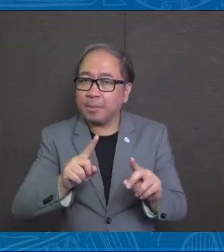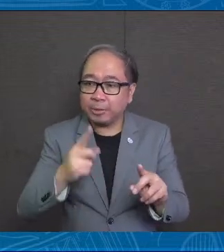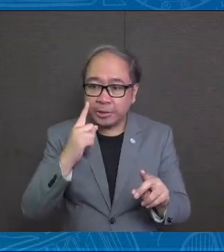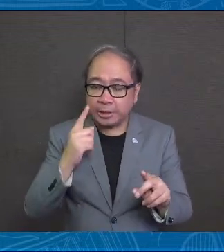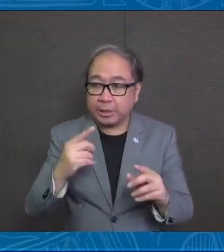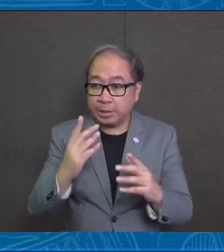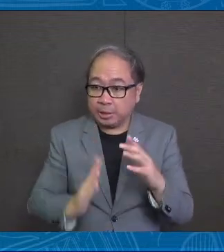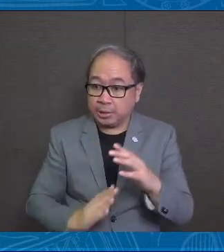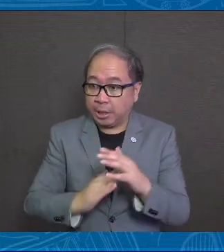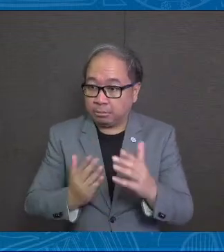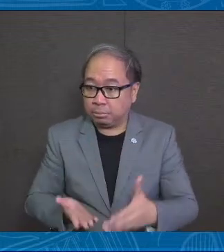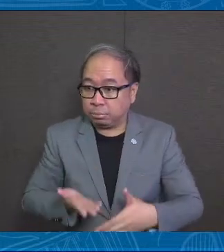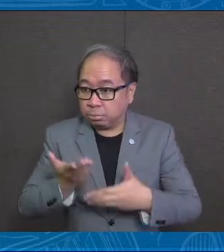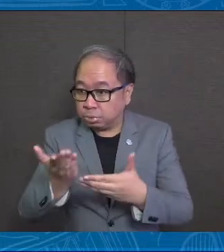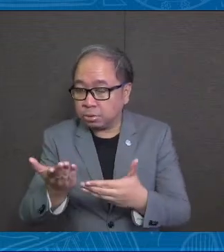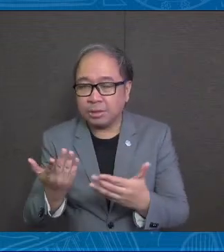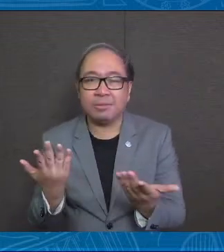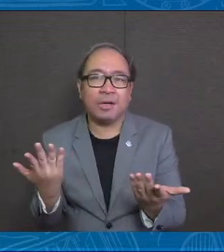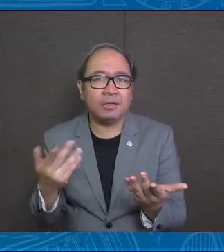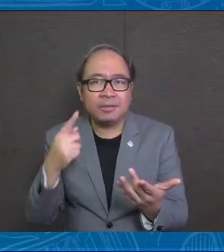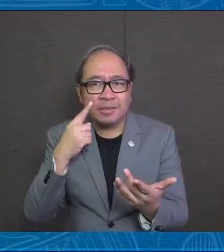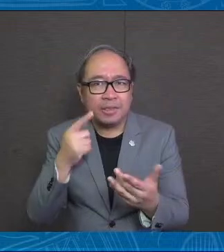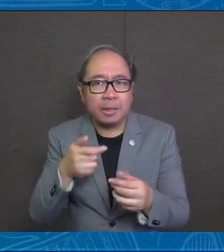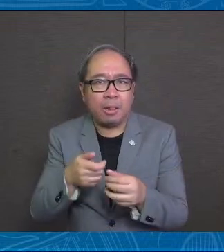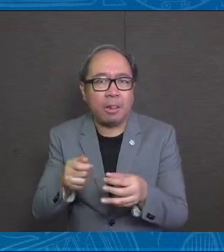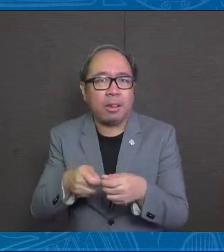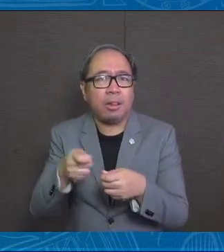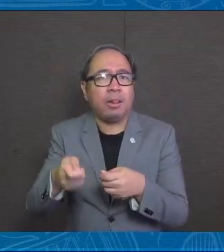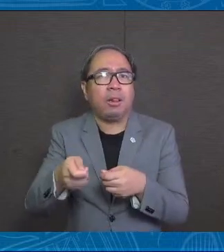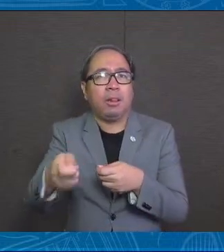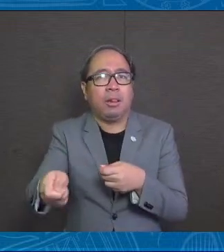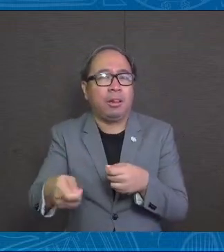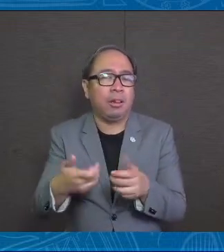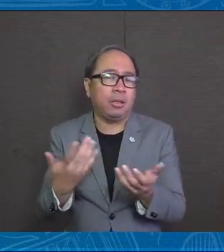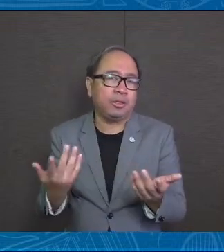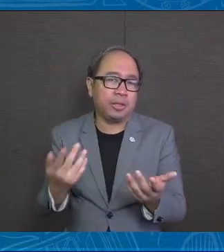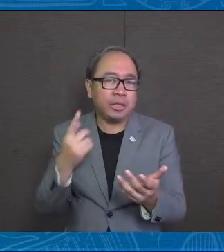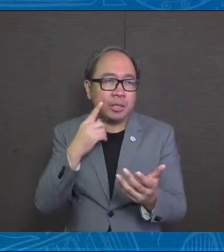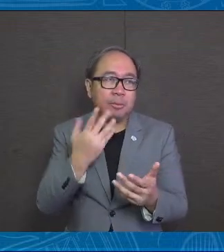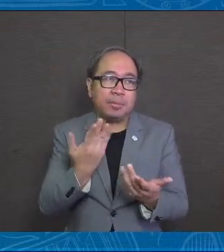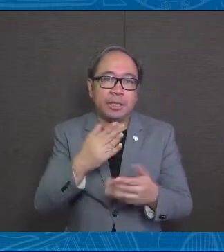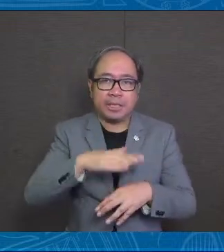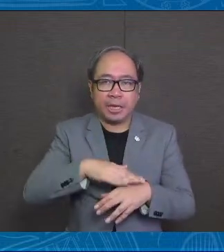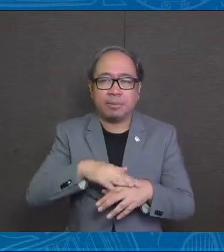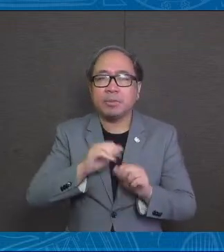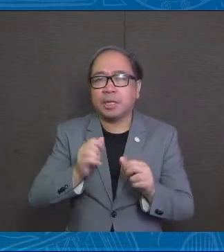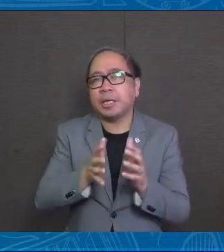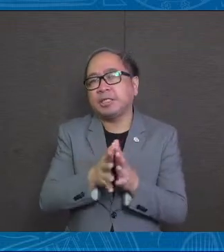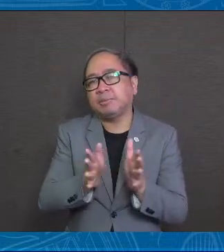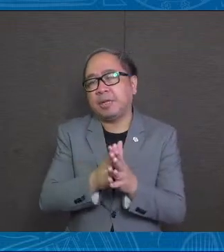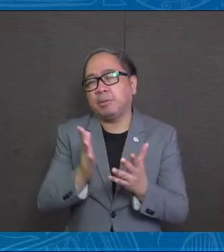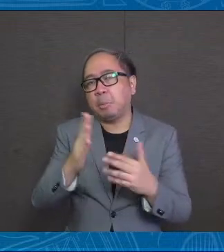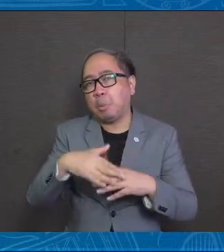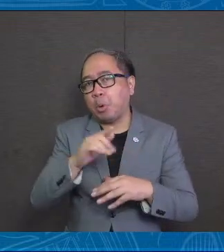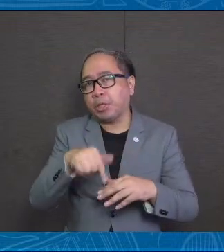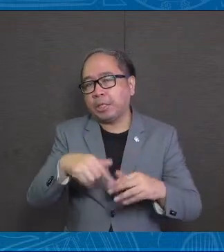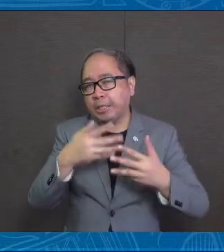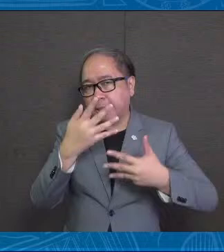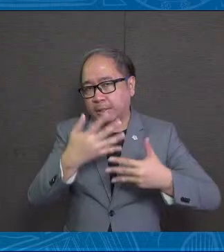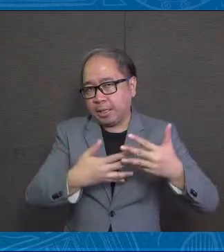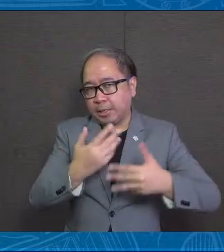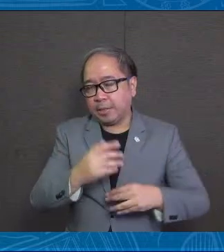time. If we have time later, we can go into that, Lee, a bit more. But not just that, but